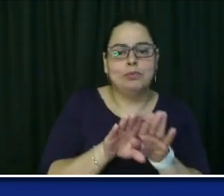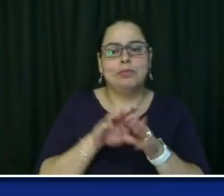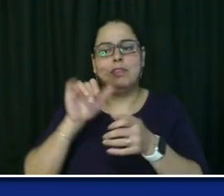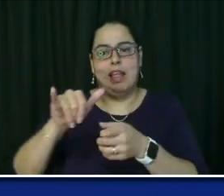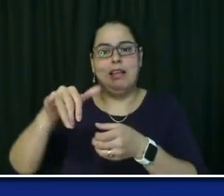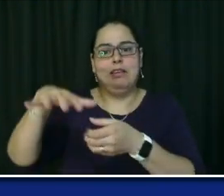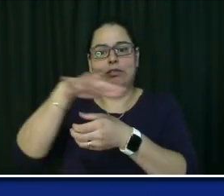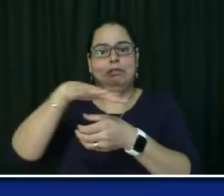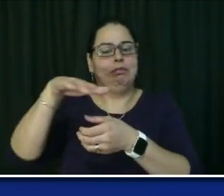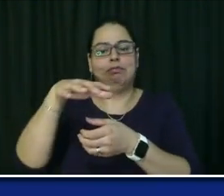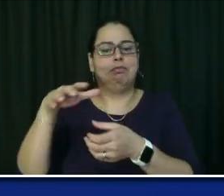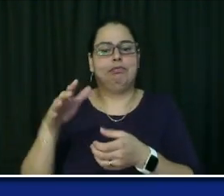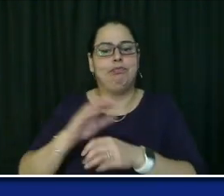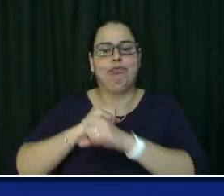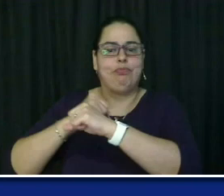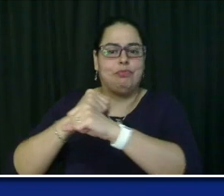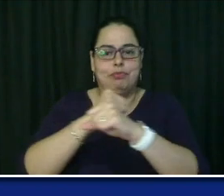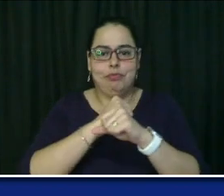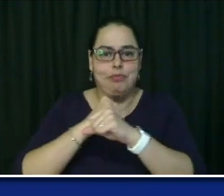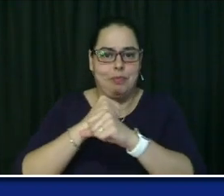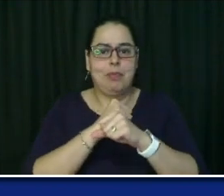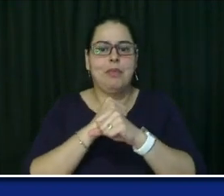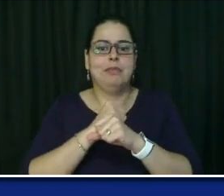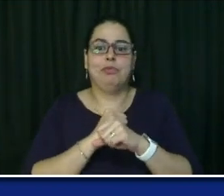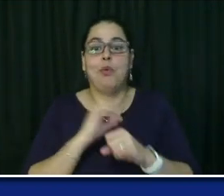system, if we saw that there was a big